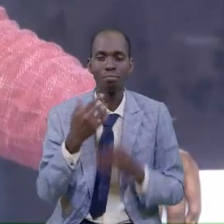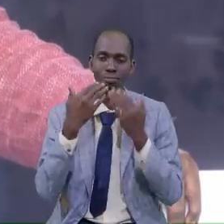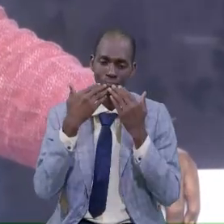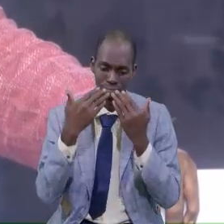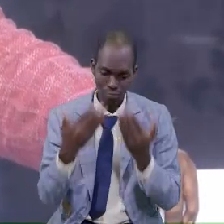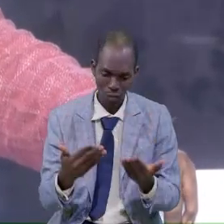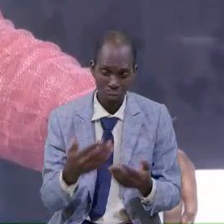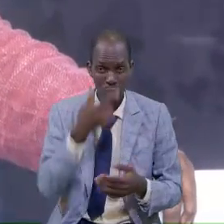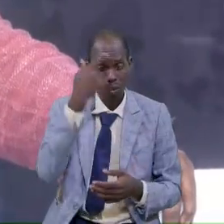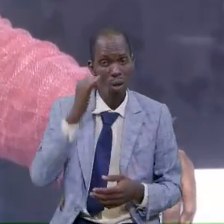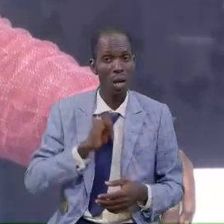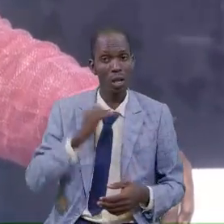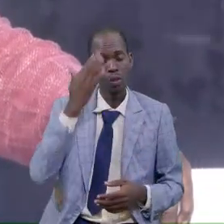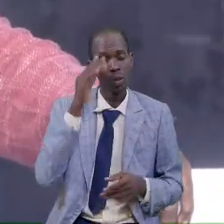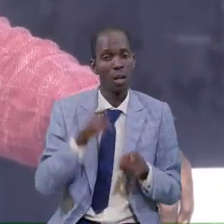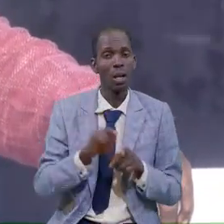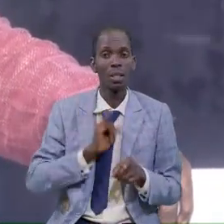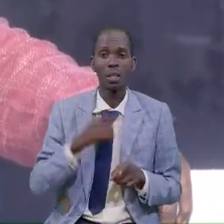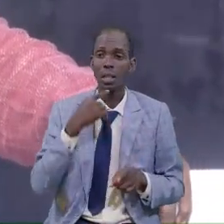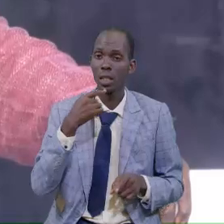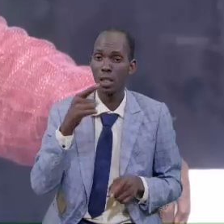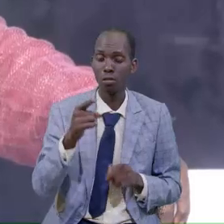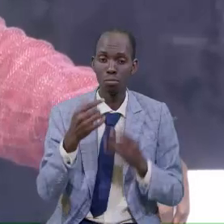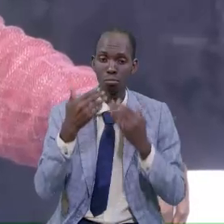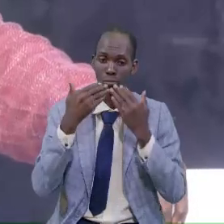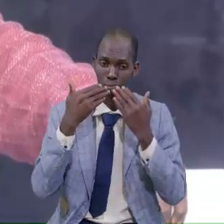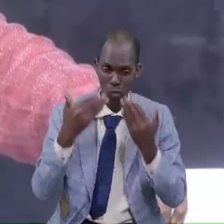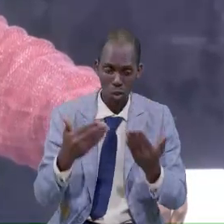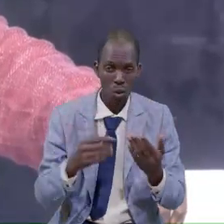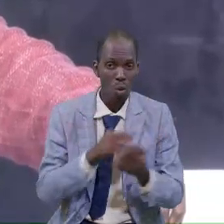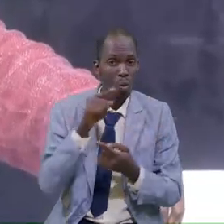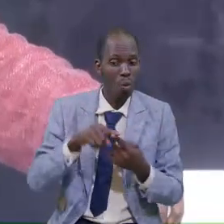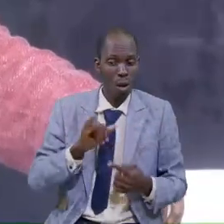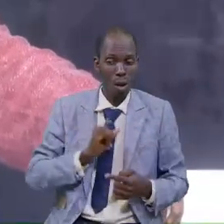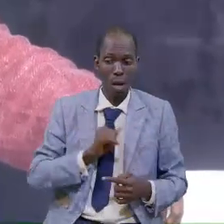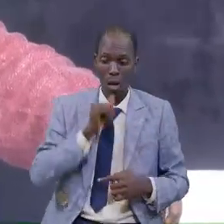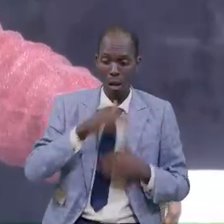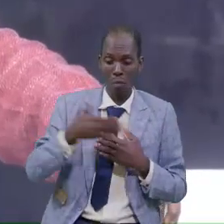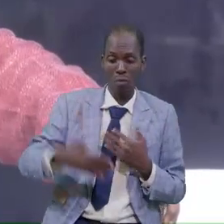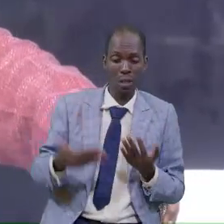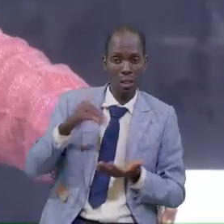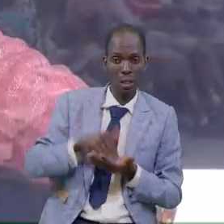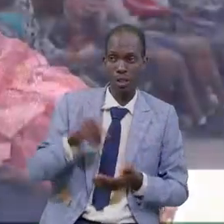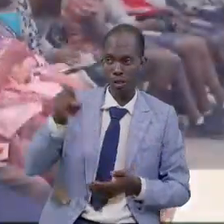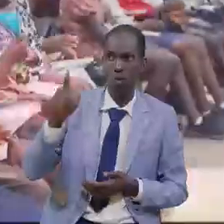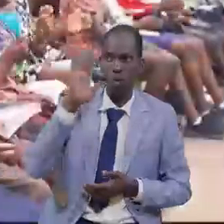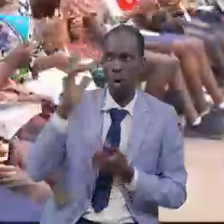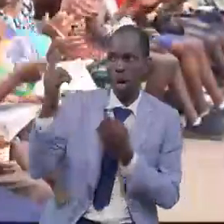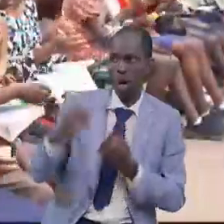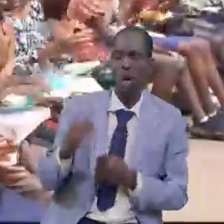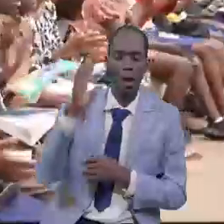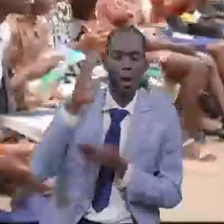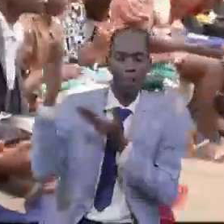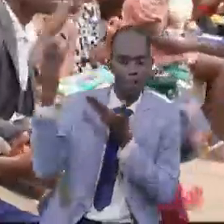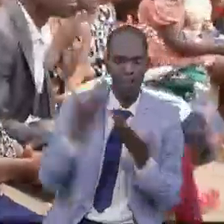I say thank you to you, when I'm to come again, you will come, you will bring your friend.